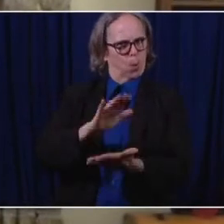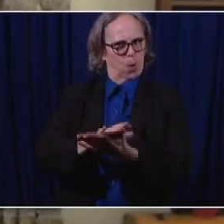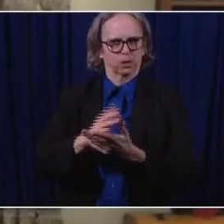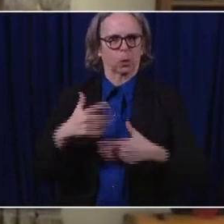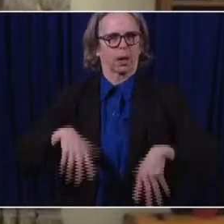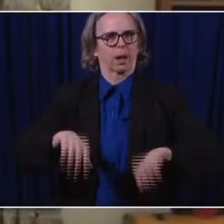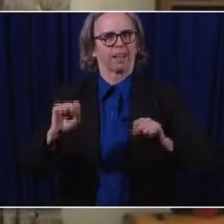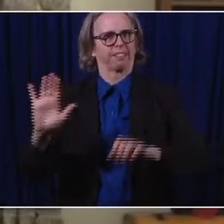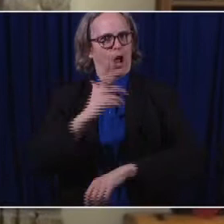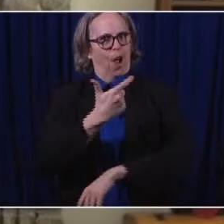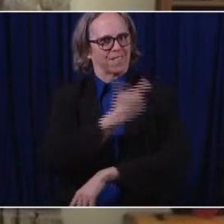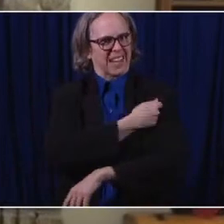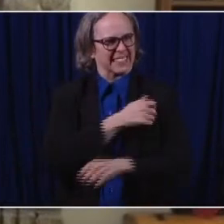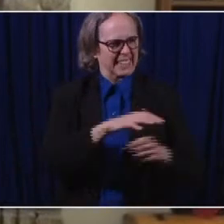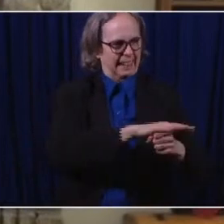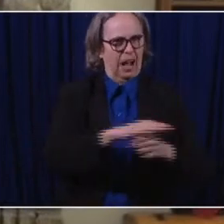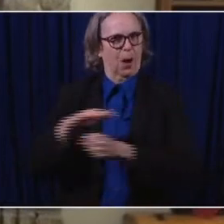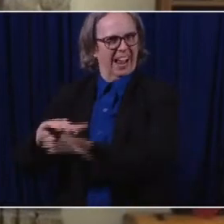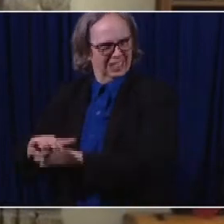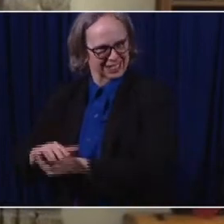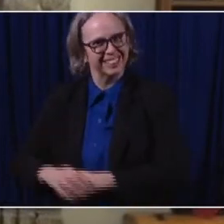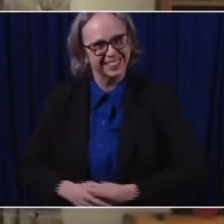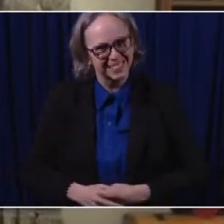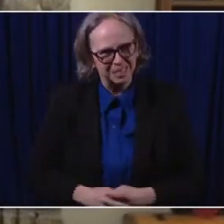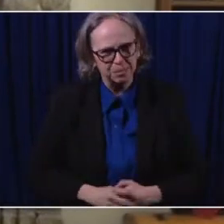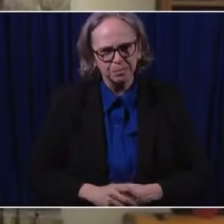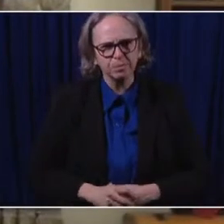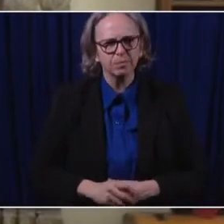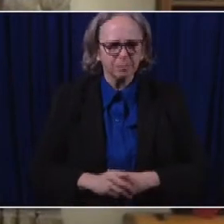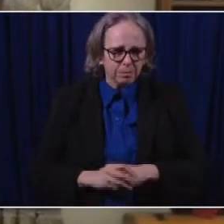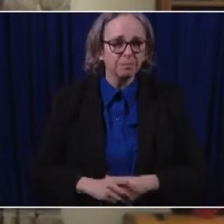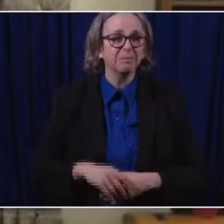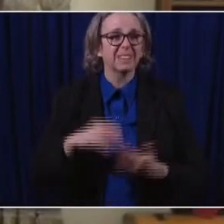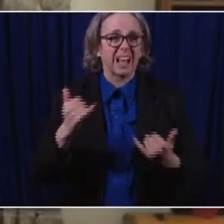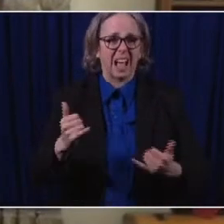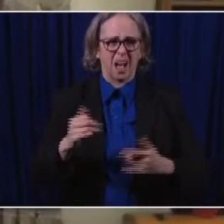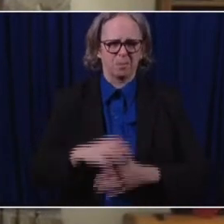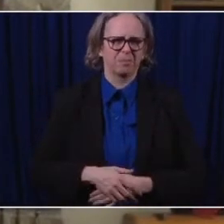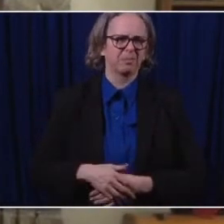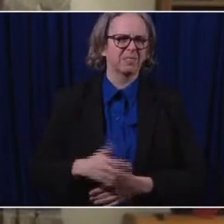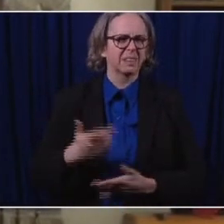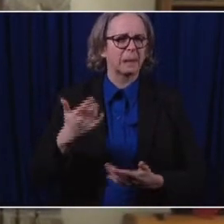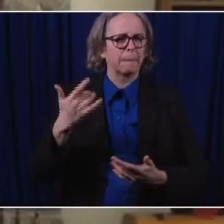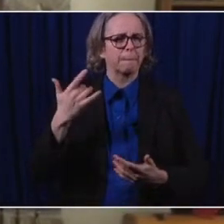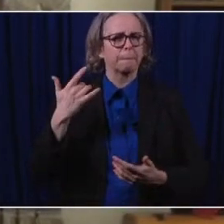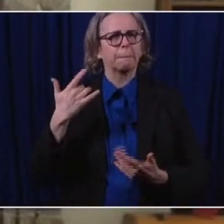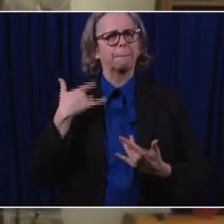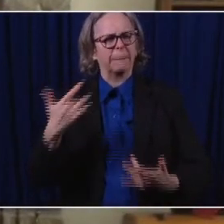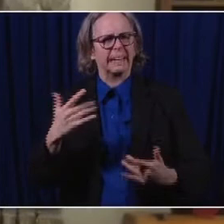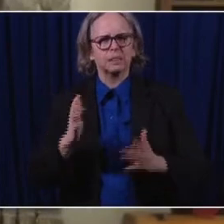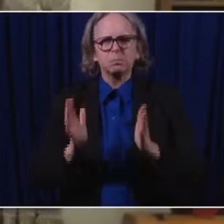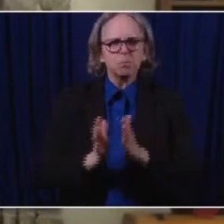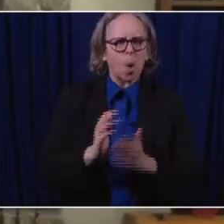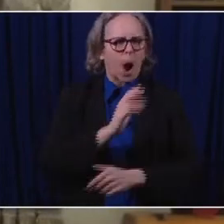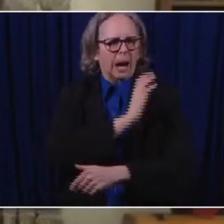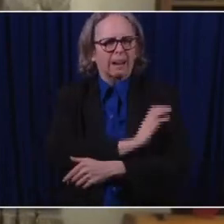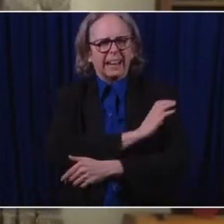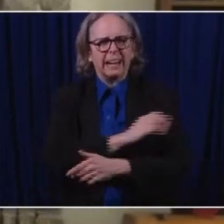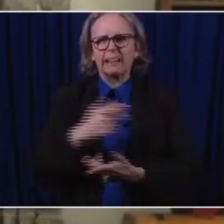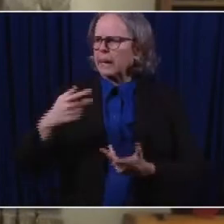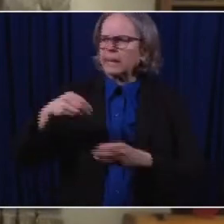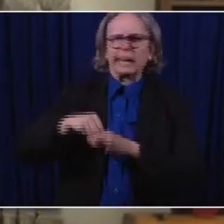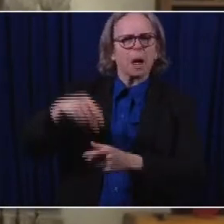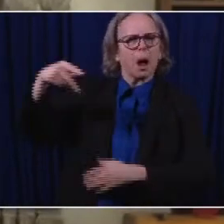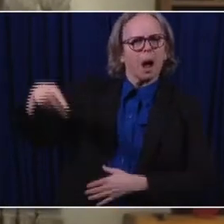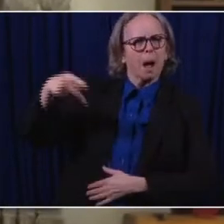Nisha Patel-Keeler, who is usually at the Little Clinic in Pickerington, but is administering vaccines at the clinic